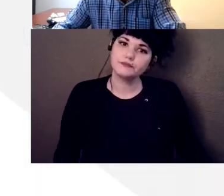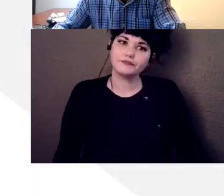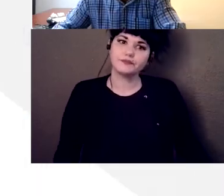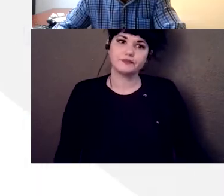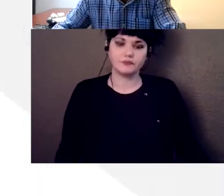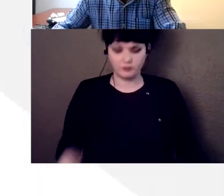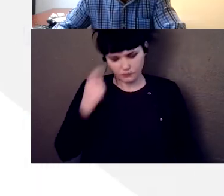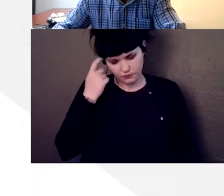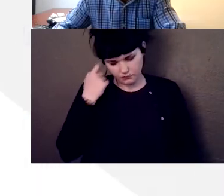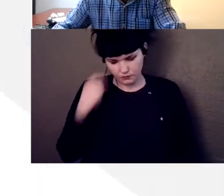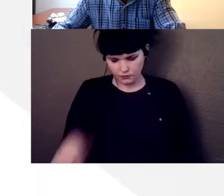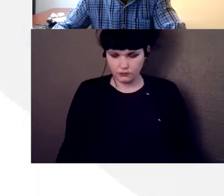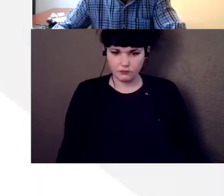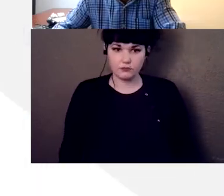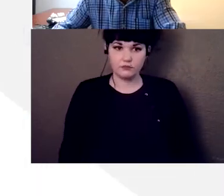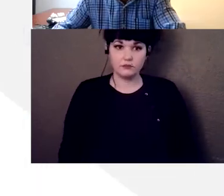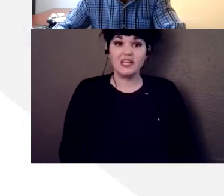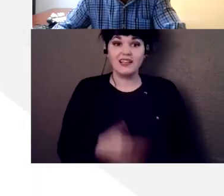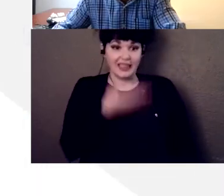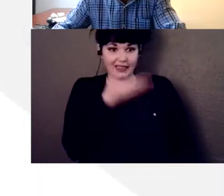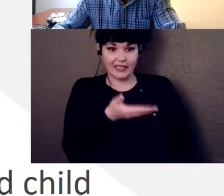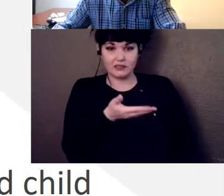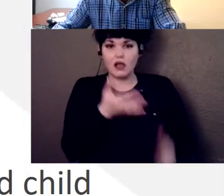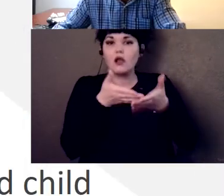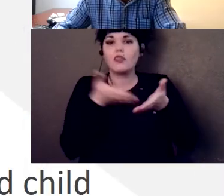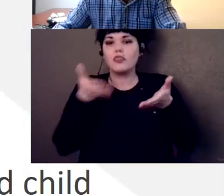These are the things that we don't do.